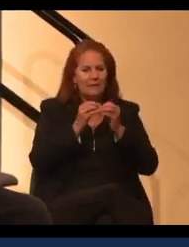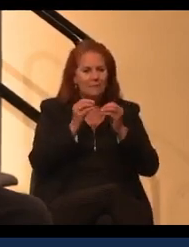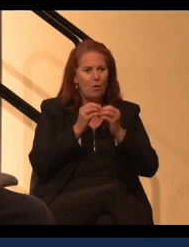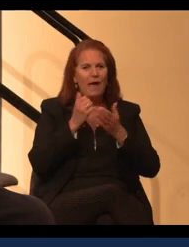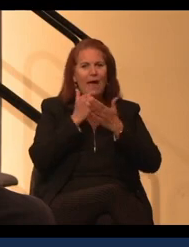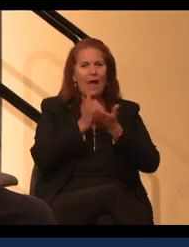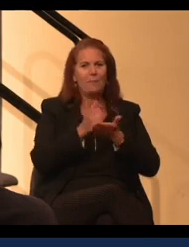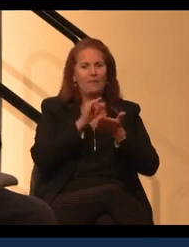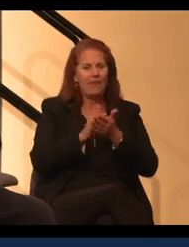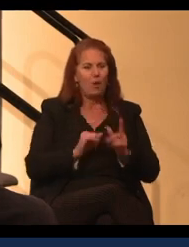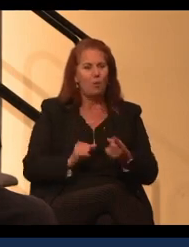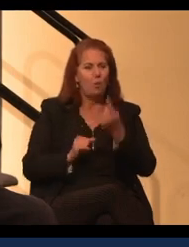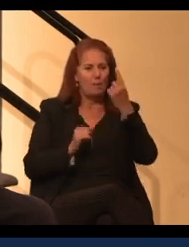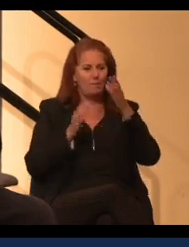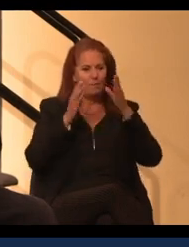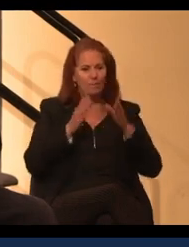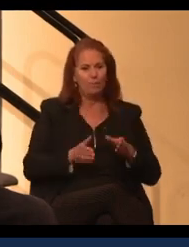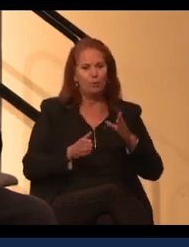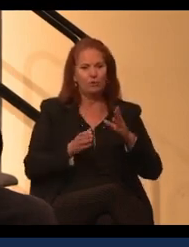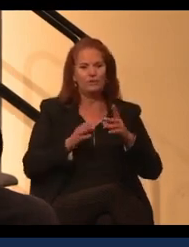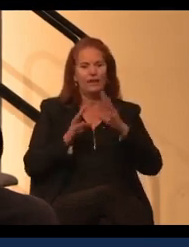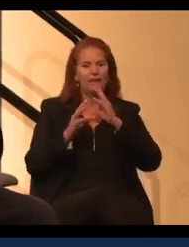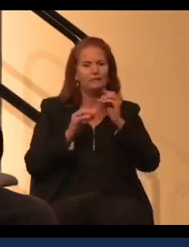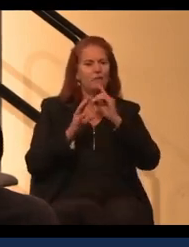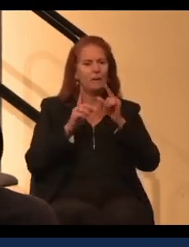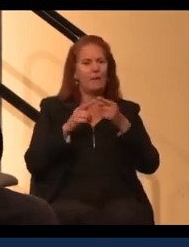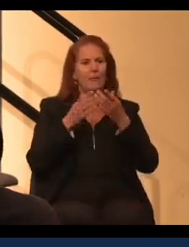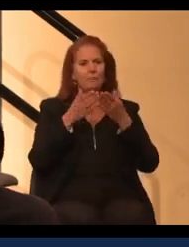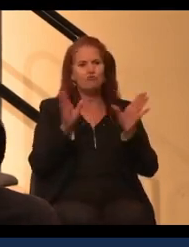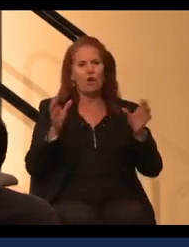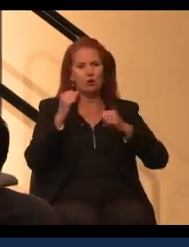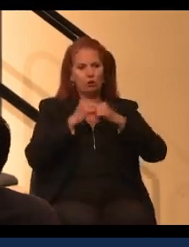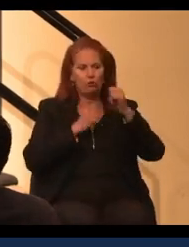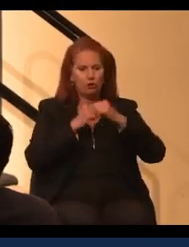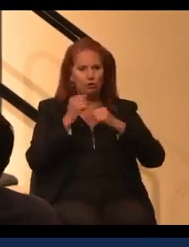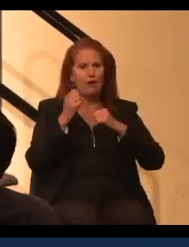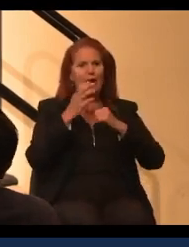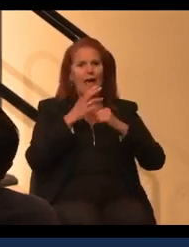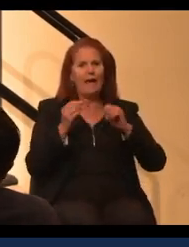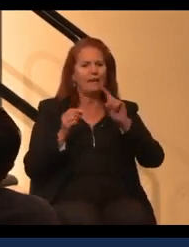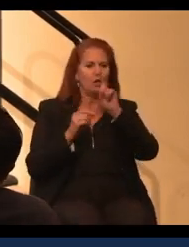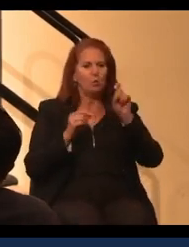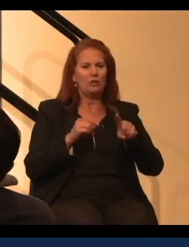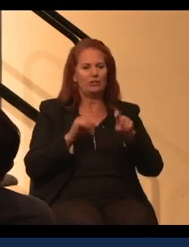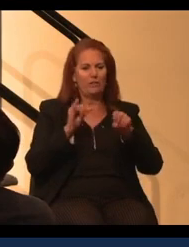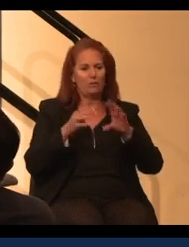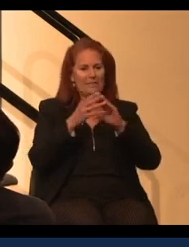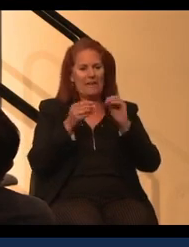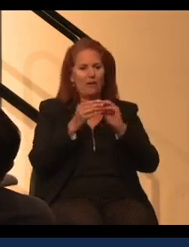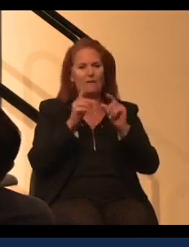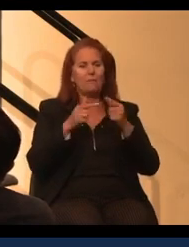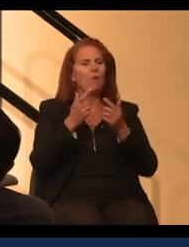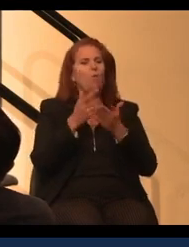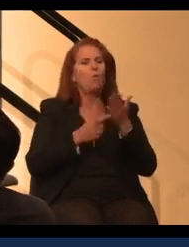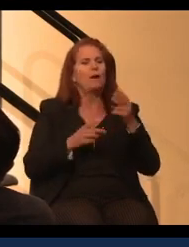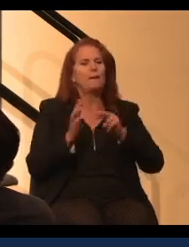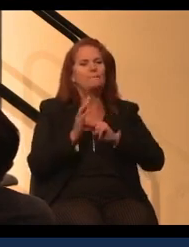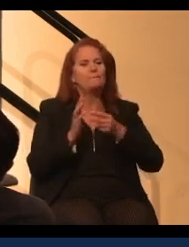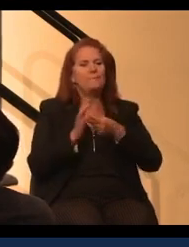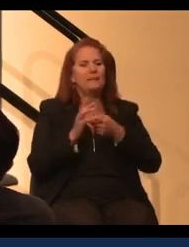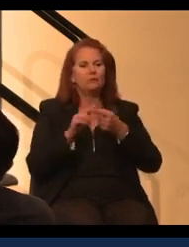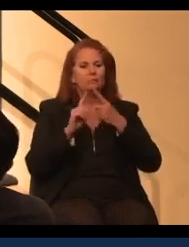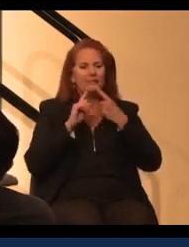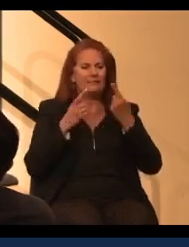that one person, and thinking more about the broader structures and really questioning these narratives about what it means to be as